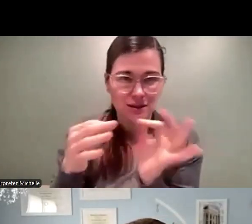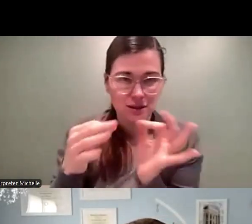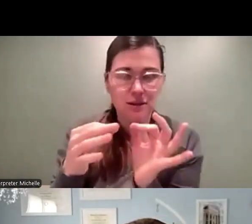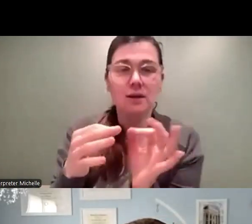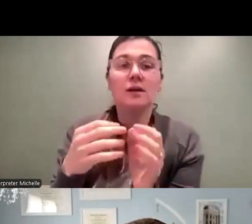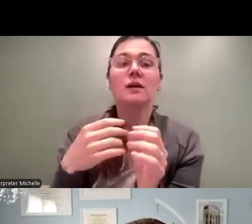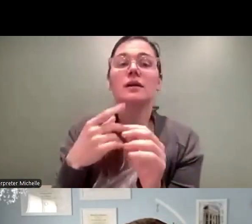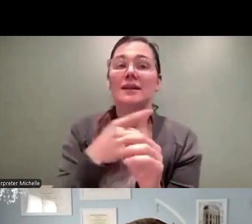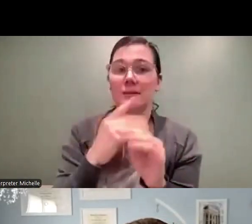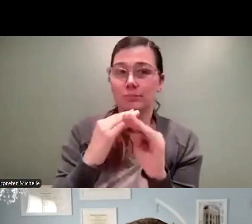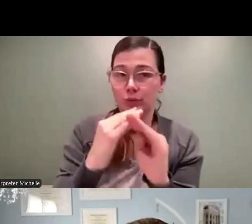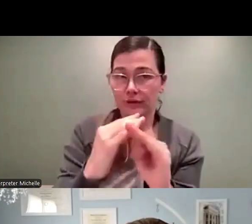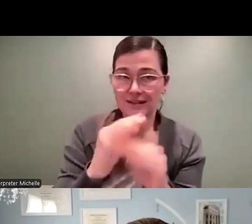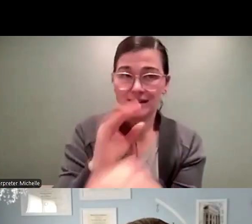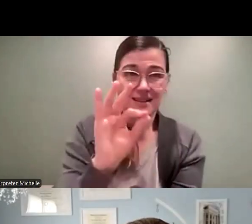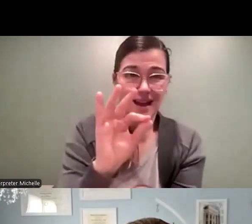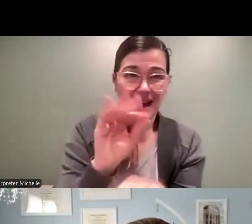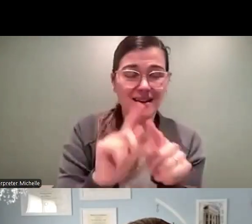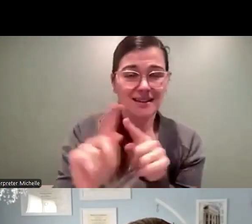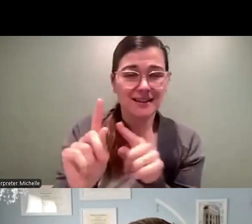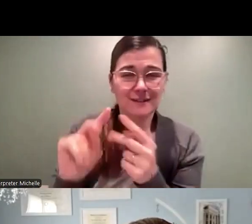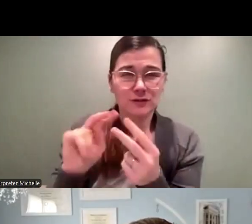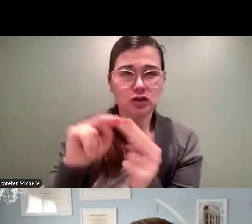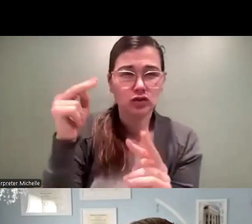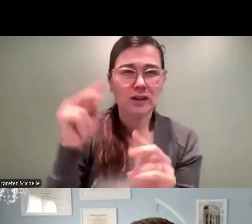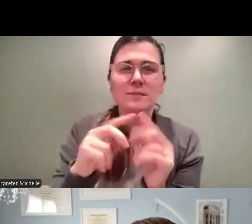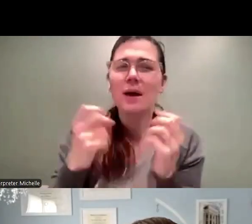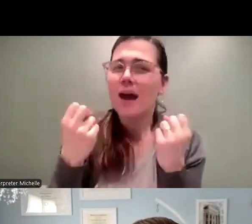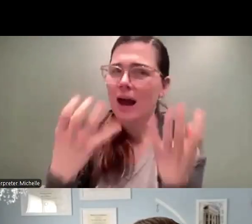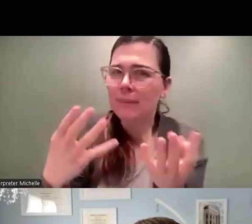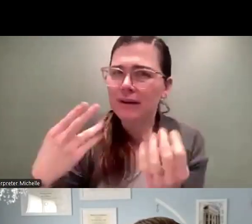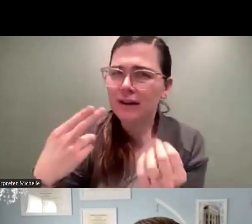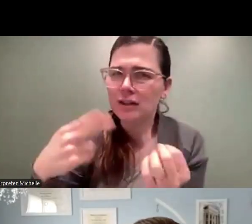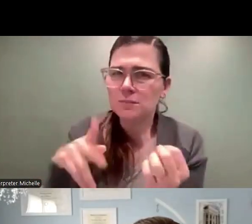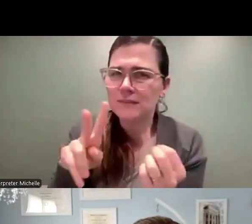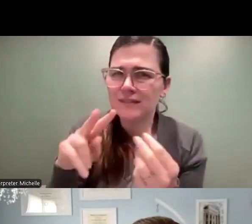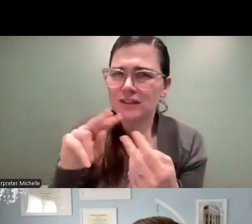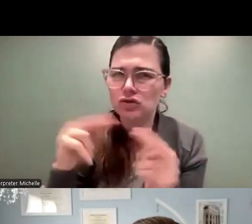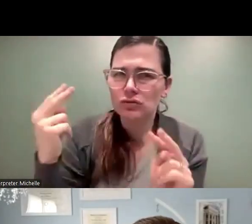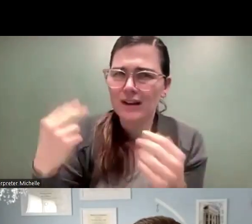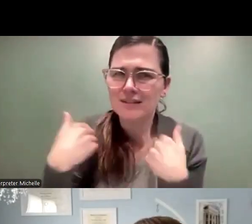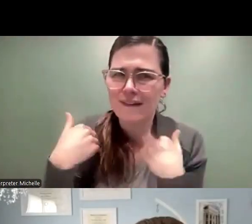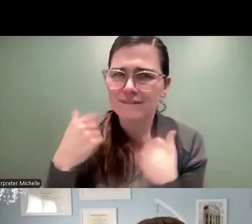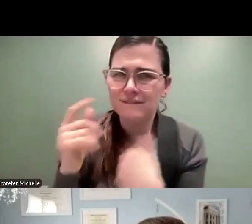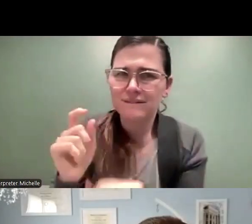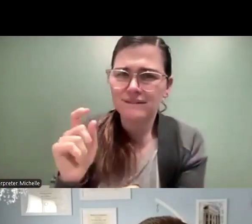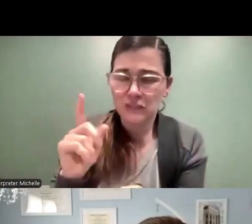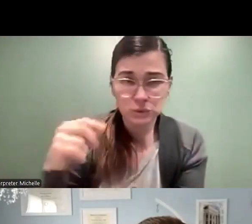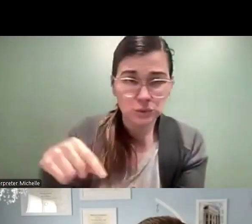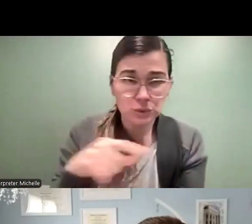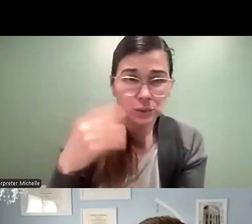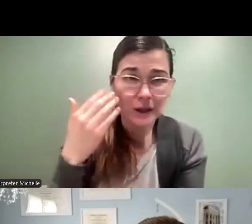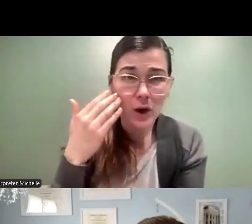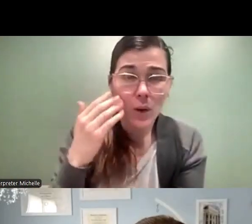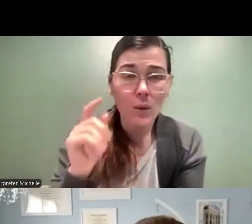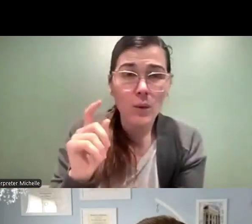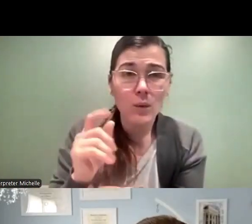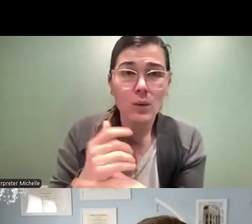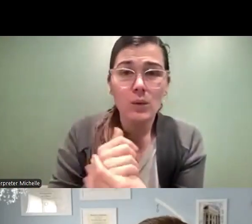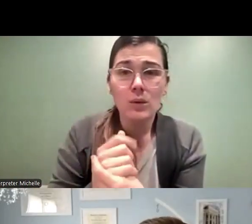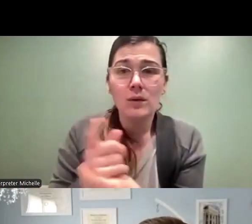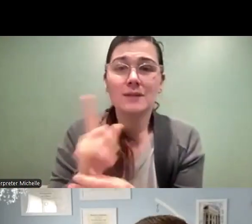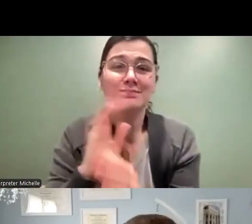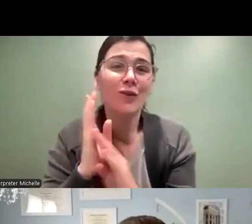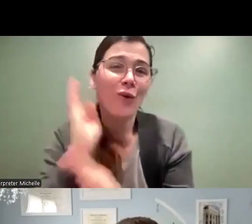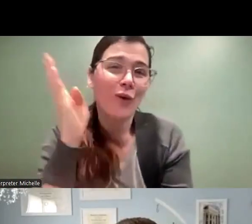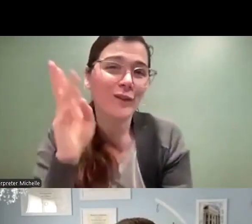prevents against 9 different strains, but how many strains of HPV are there? Do we know? Over